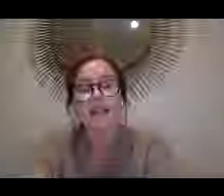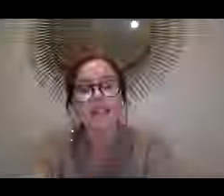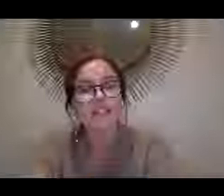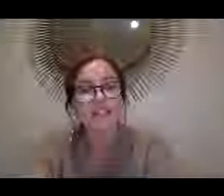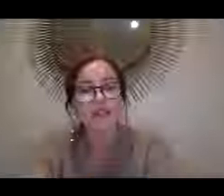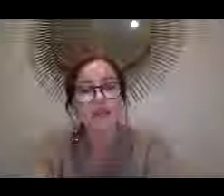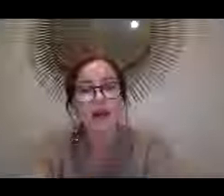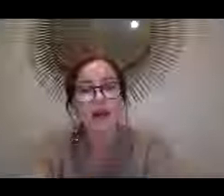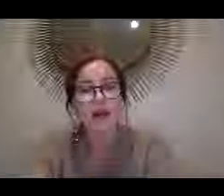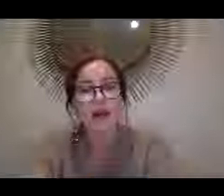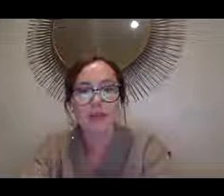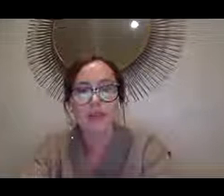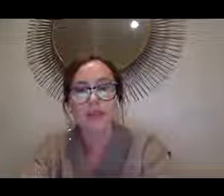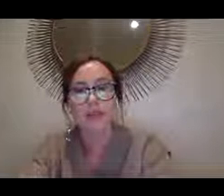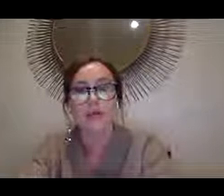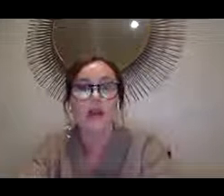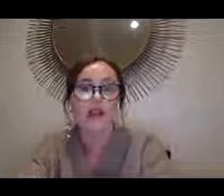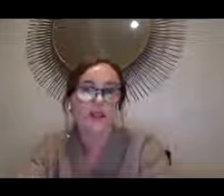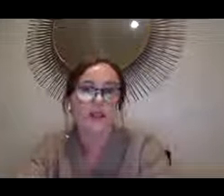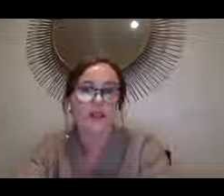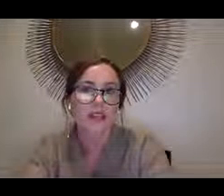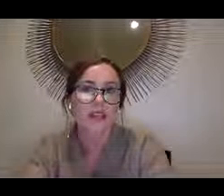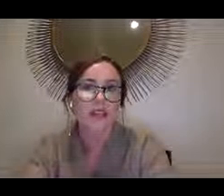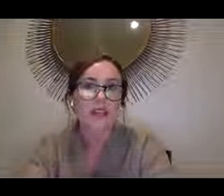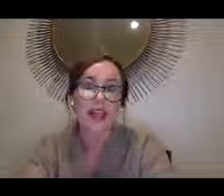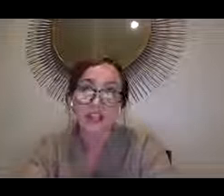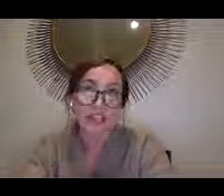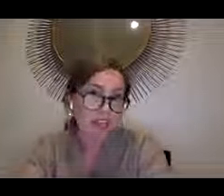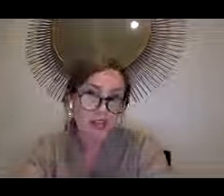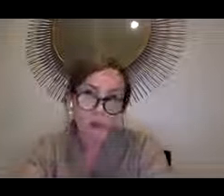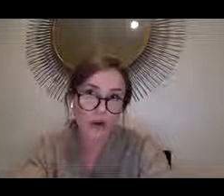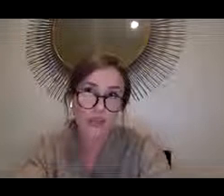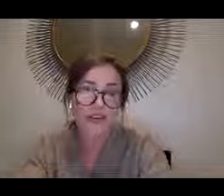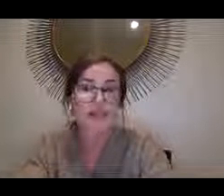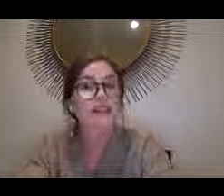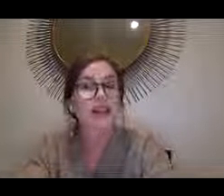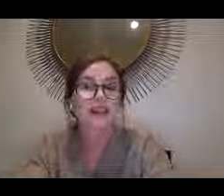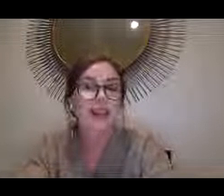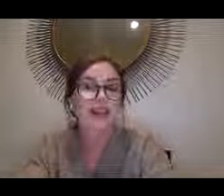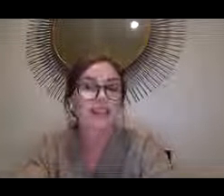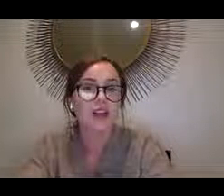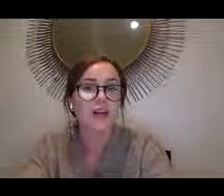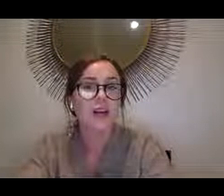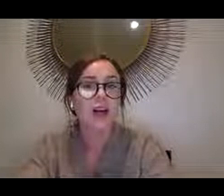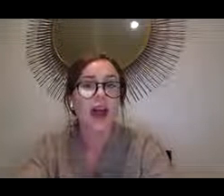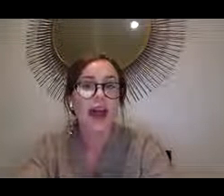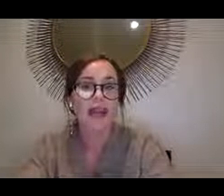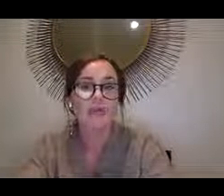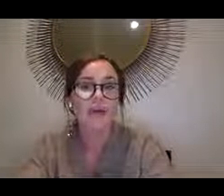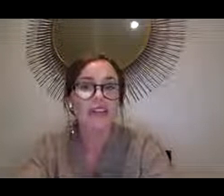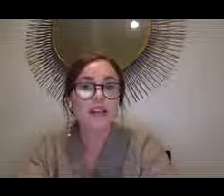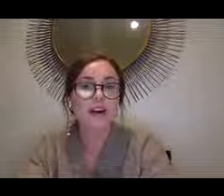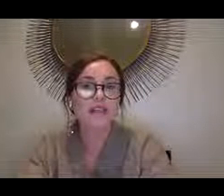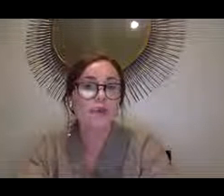I wanted to do a study on something relevant in the education world in our society today. So I